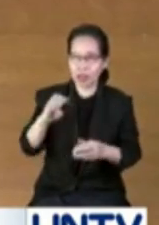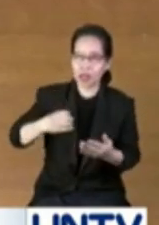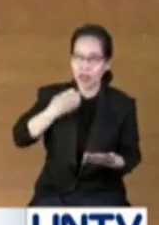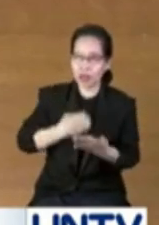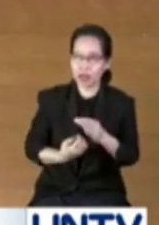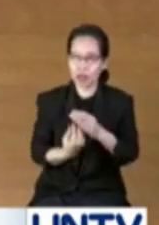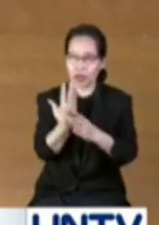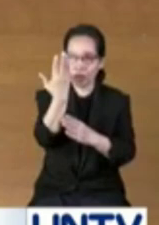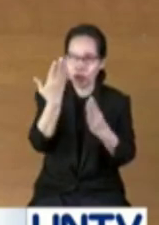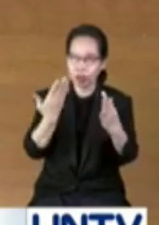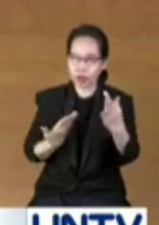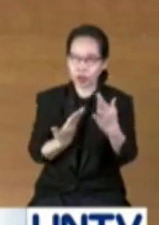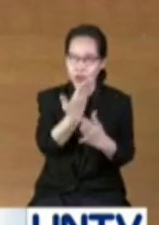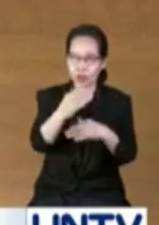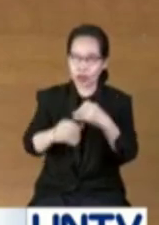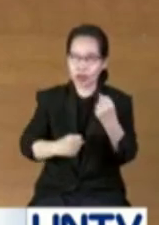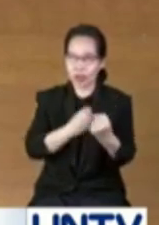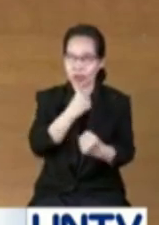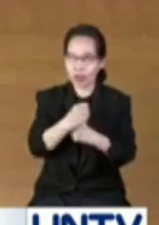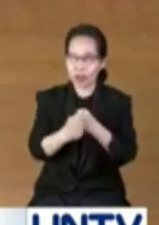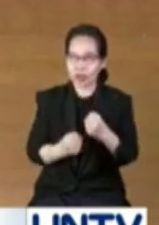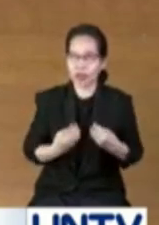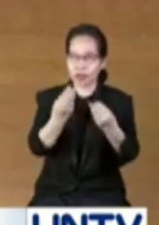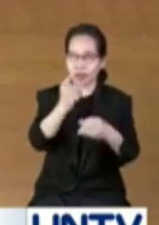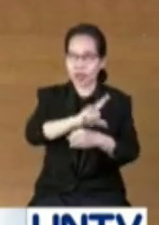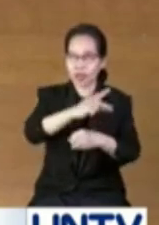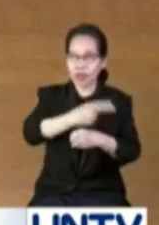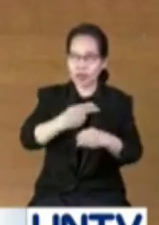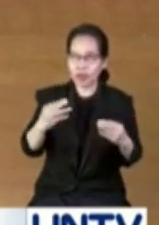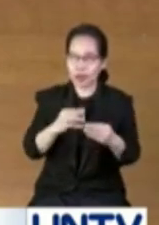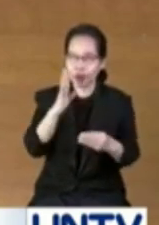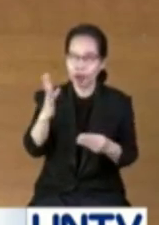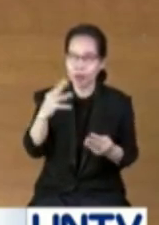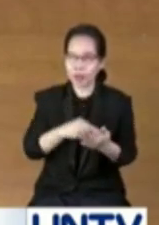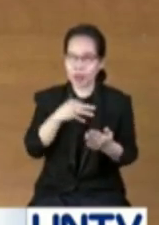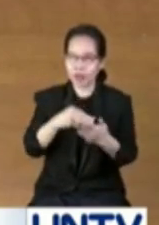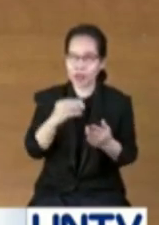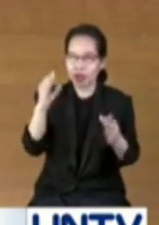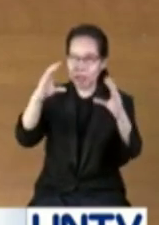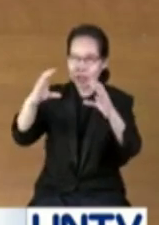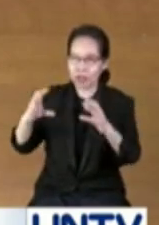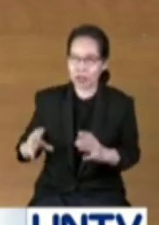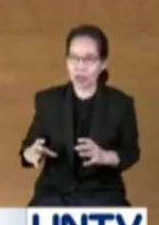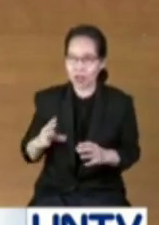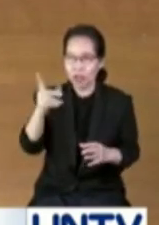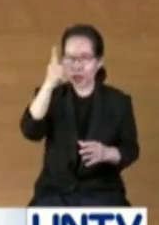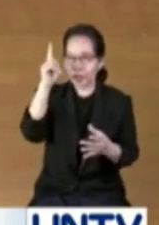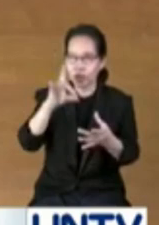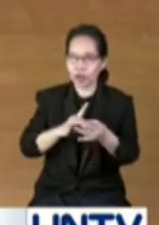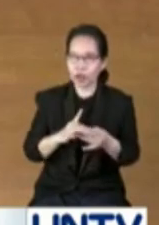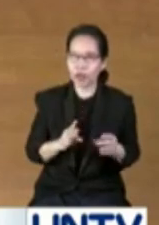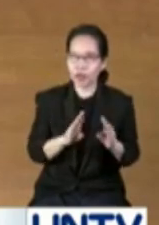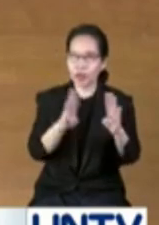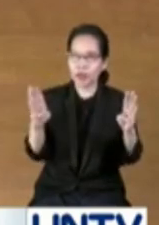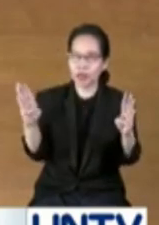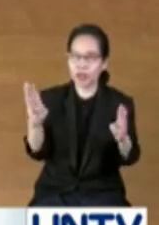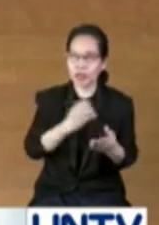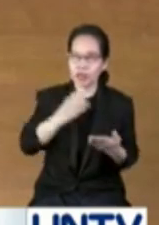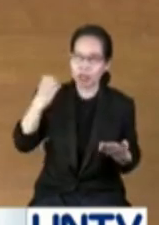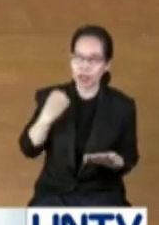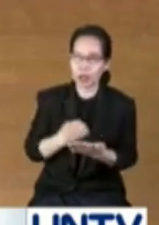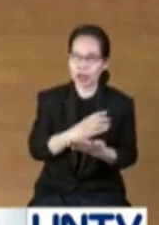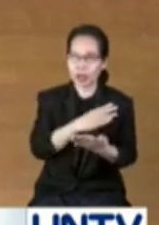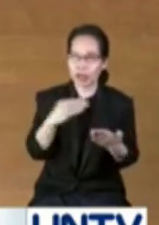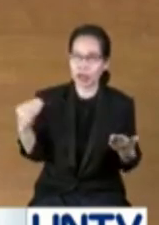years, providing livelihood to more than 5 million of our citizens. Because of the reopening of the economy and the phenomenon